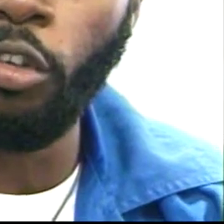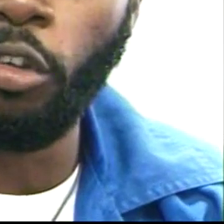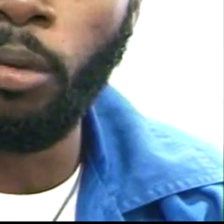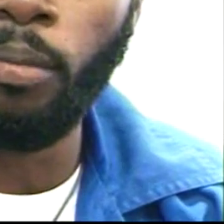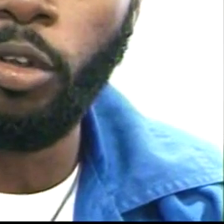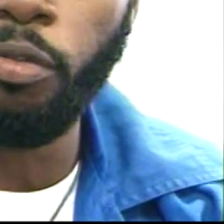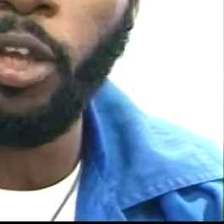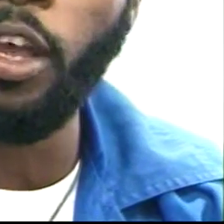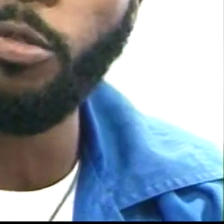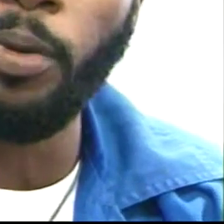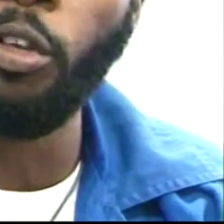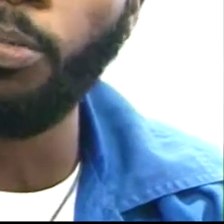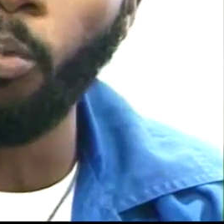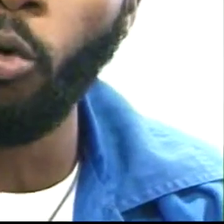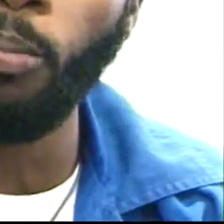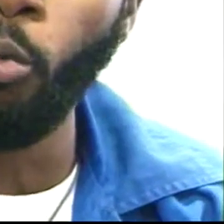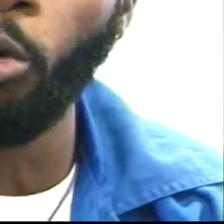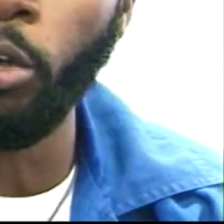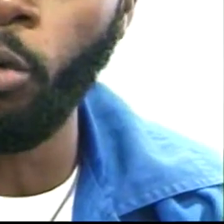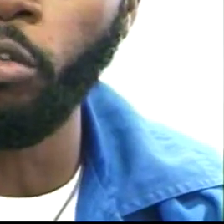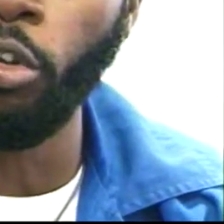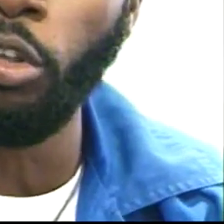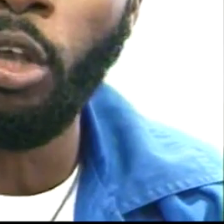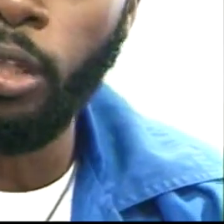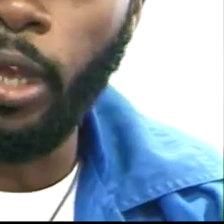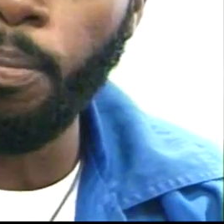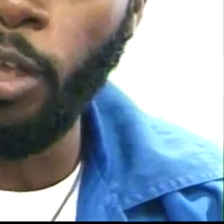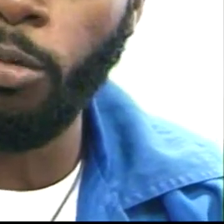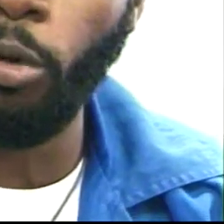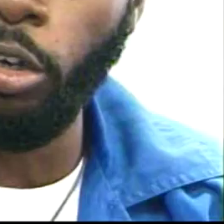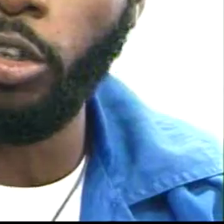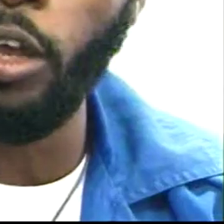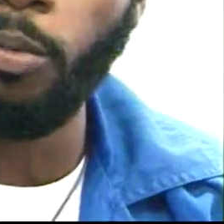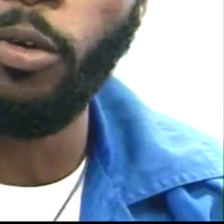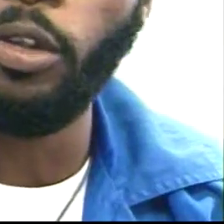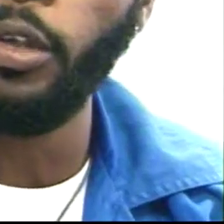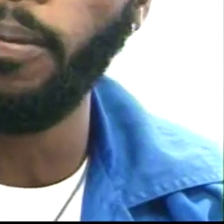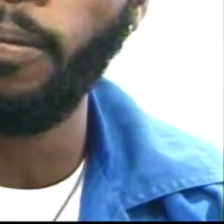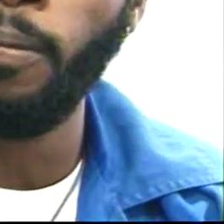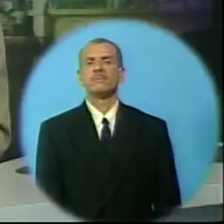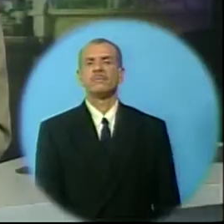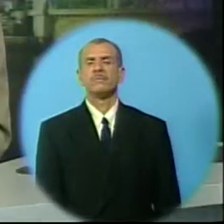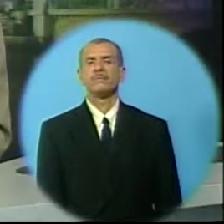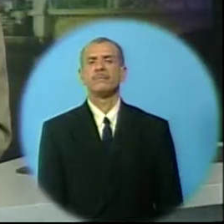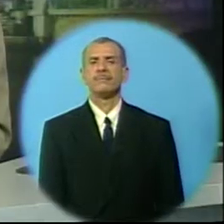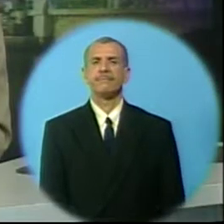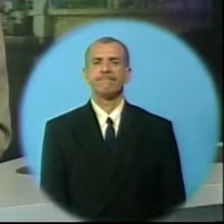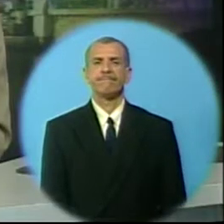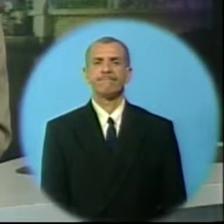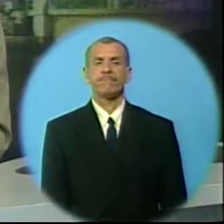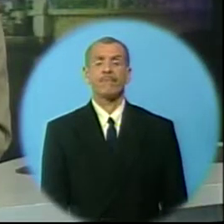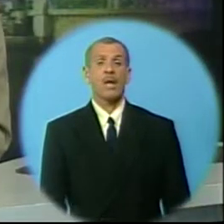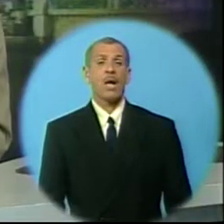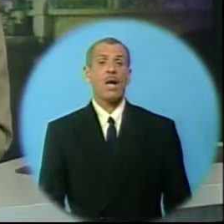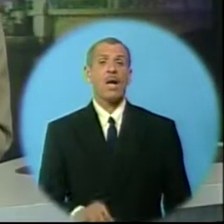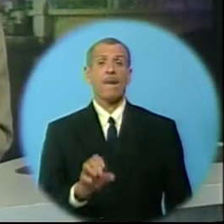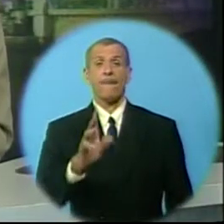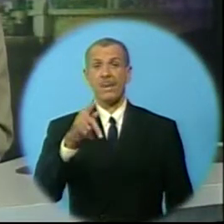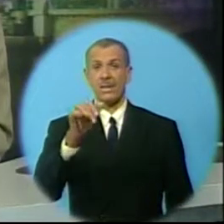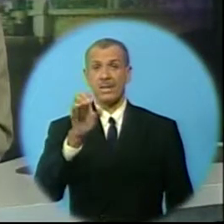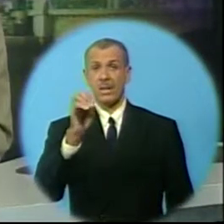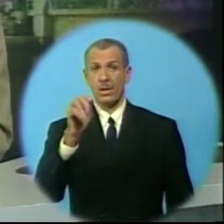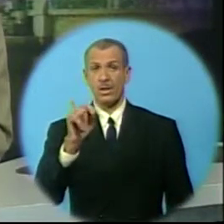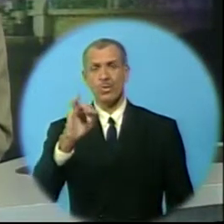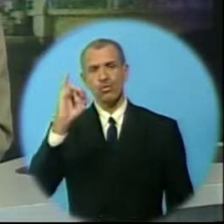point system, you find that spinners bowl more overs than the pace bowlers at this point in time. Talking about pacers,